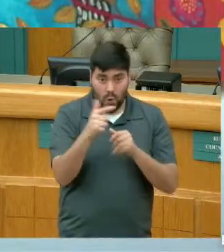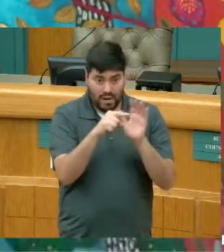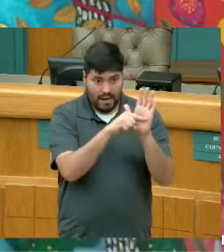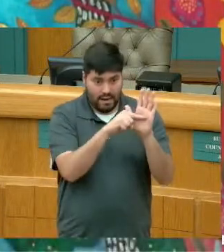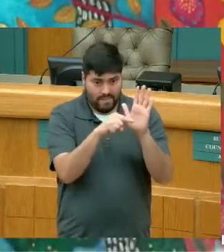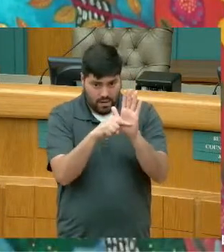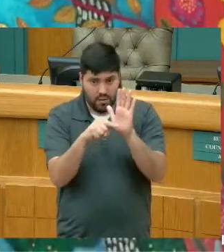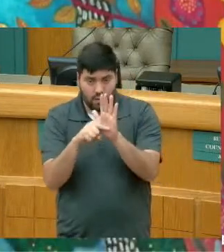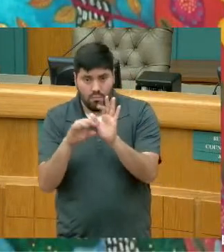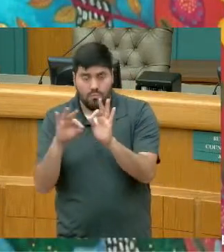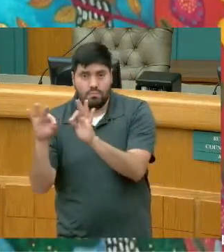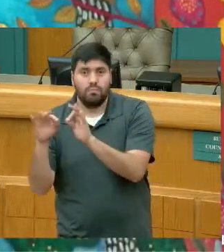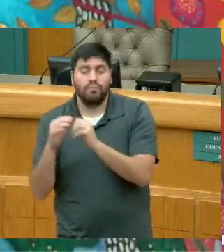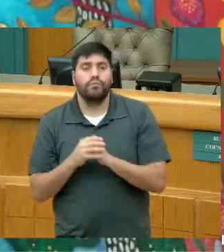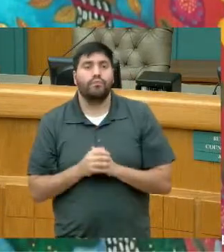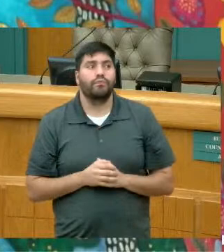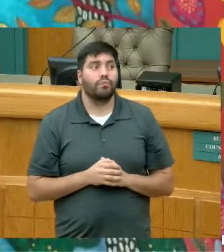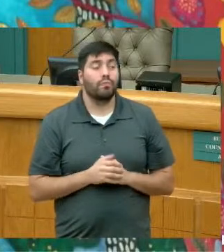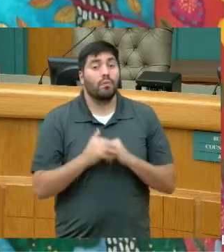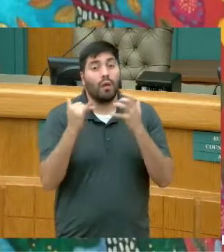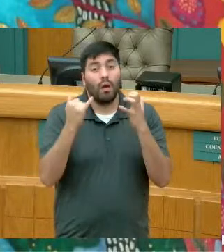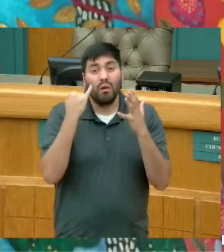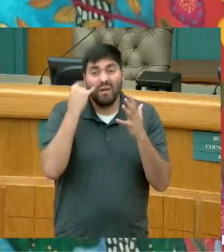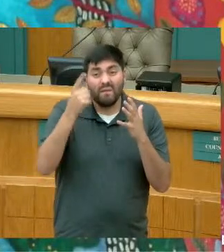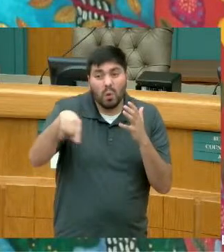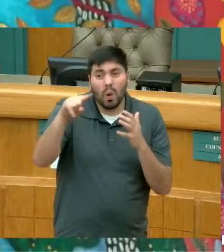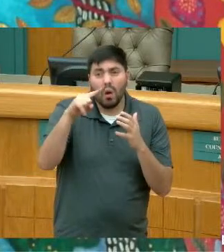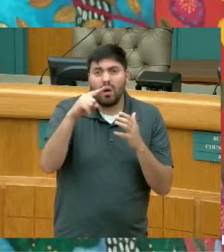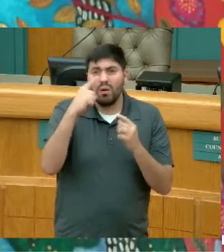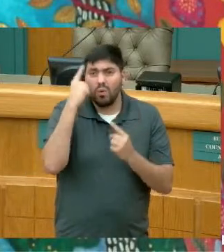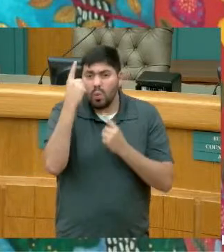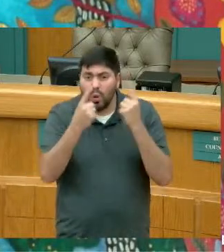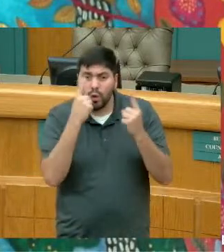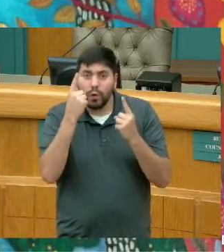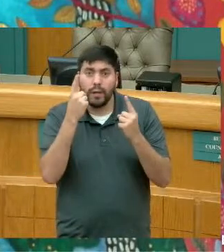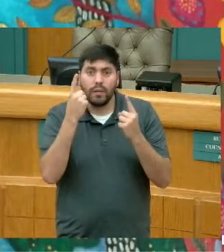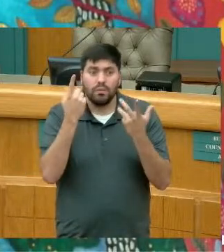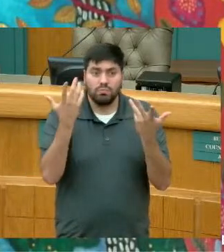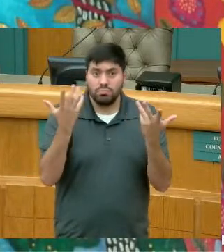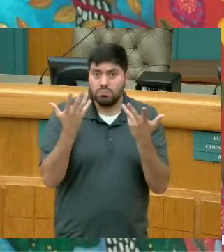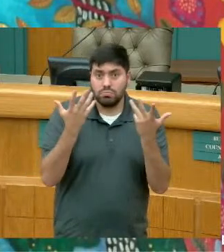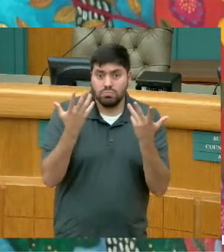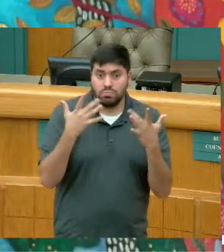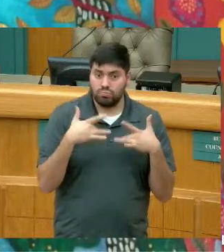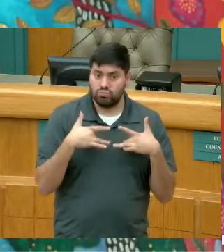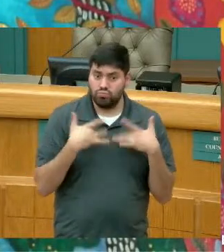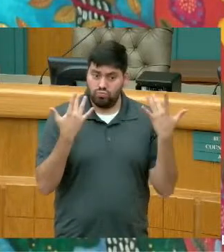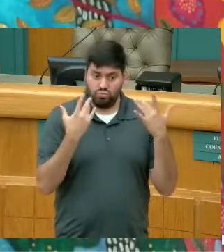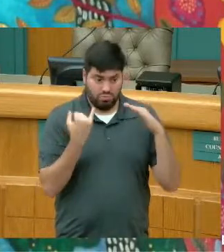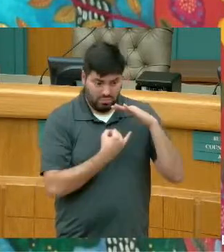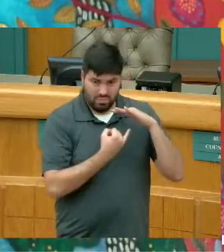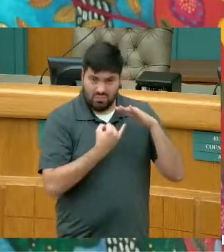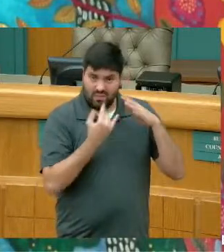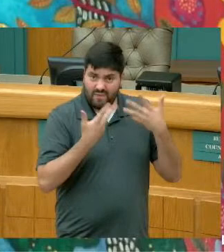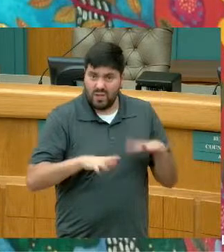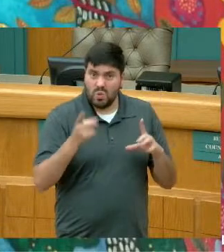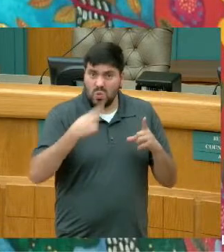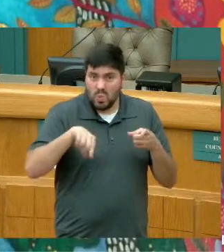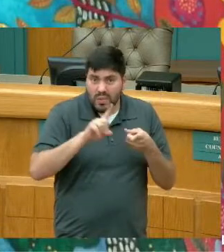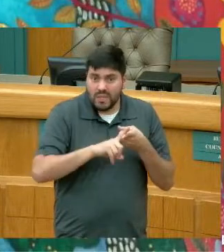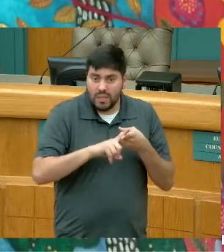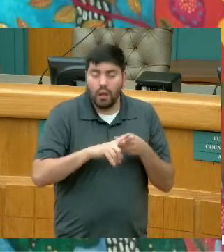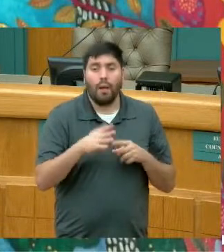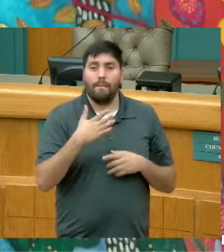all tested negative. And so just in case anybody's wondering when we'll be back outside of quarantine, my